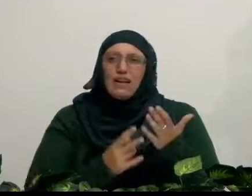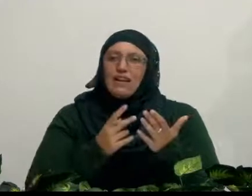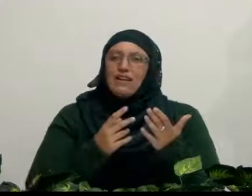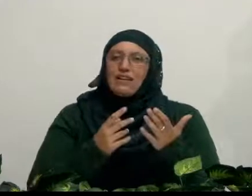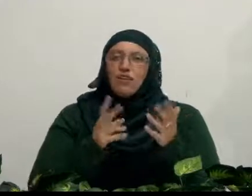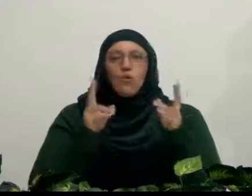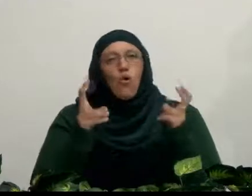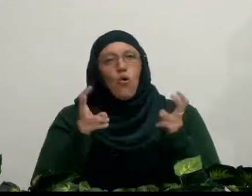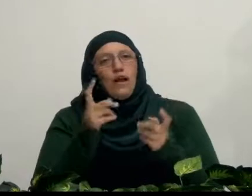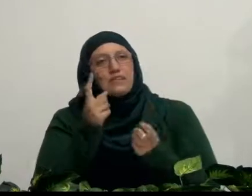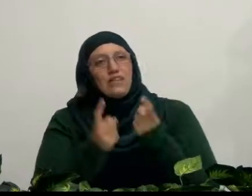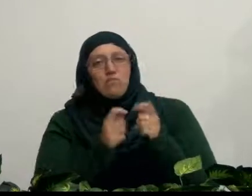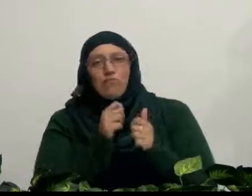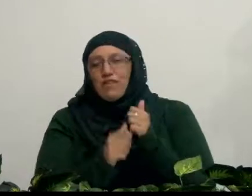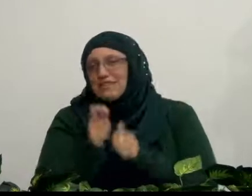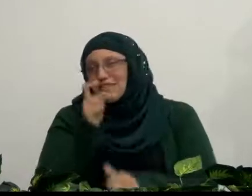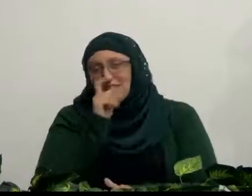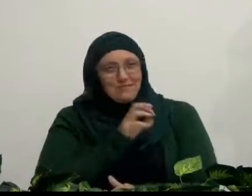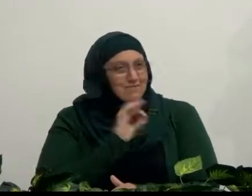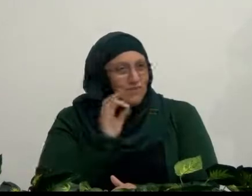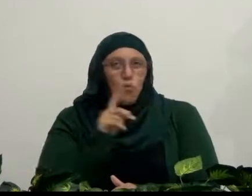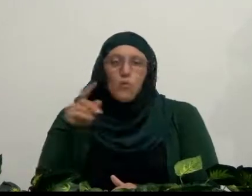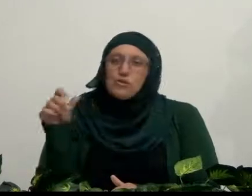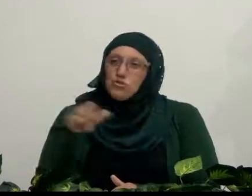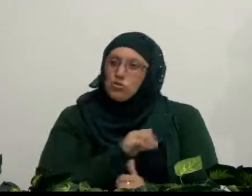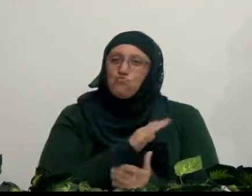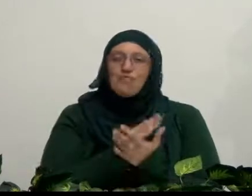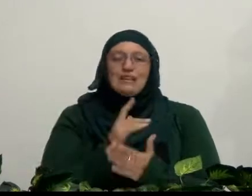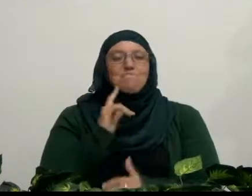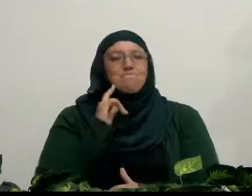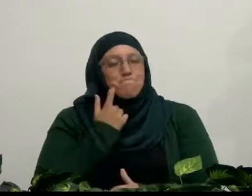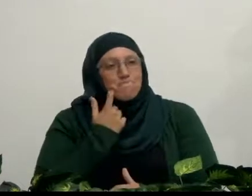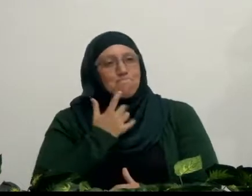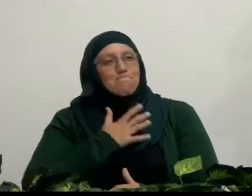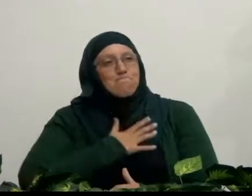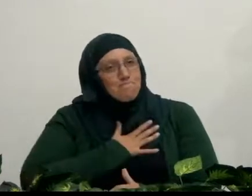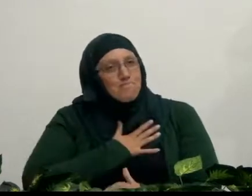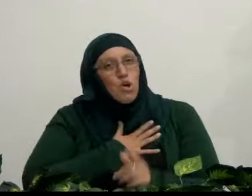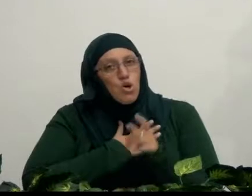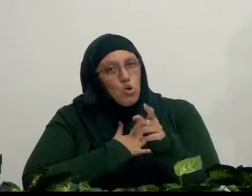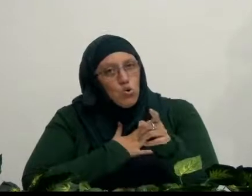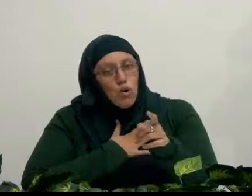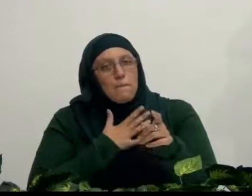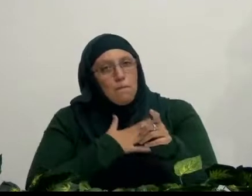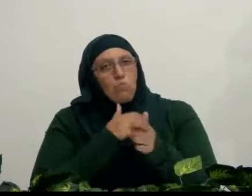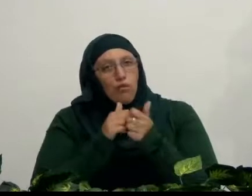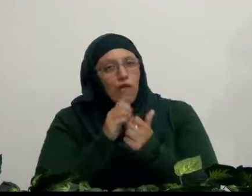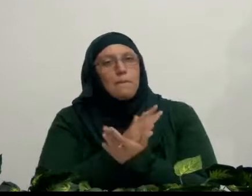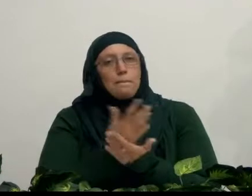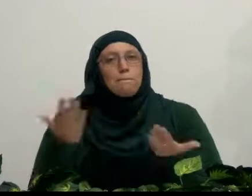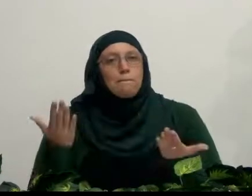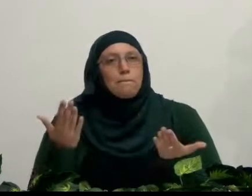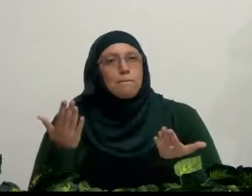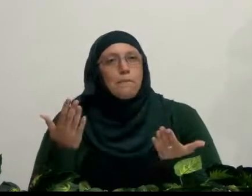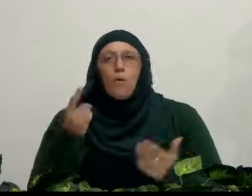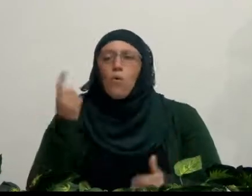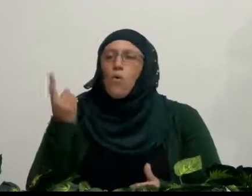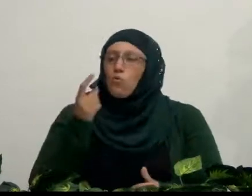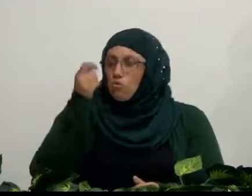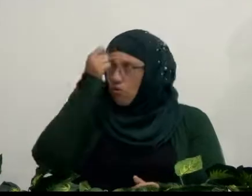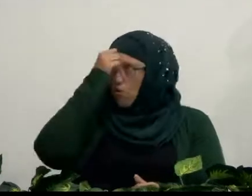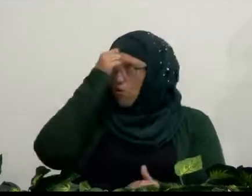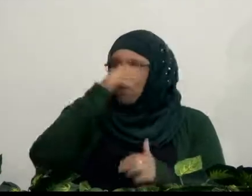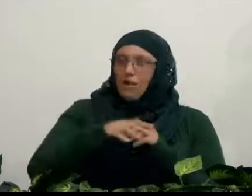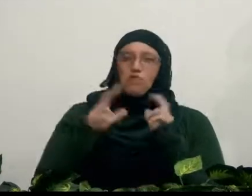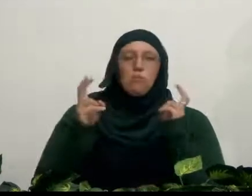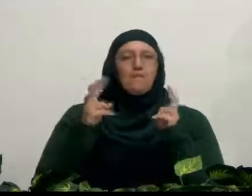call each other brother and sister. We should really mean it. A brother who is conscious of the topic for tonight, next time, and